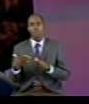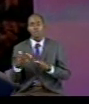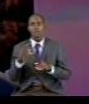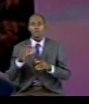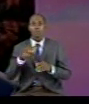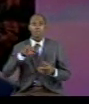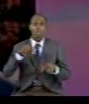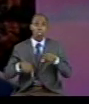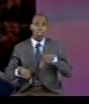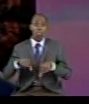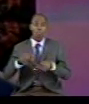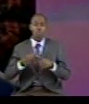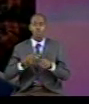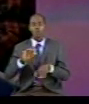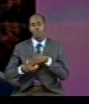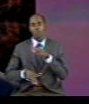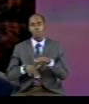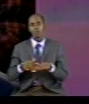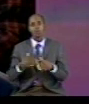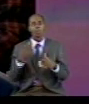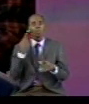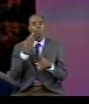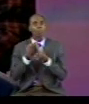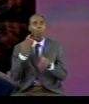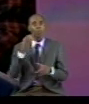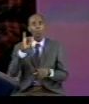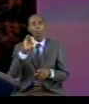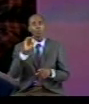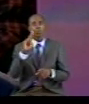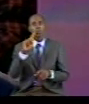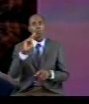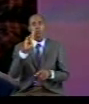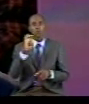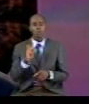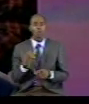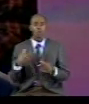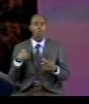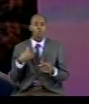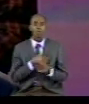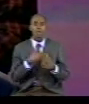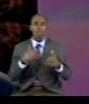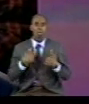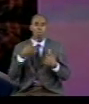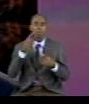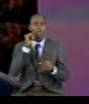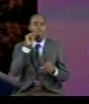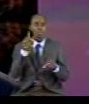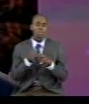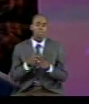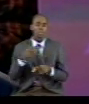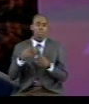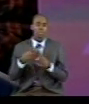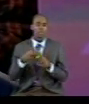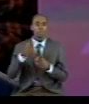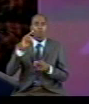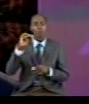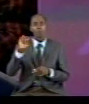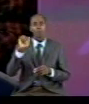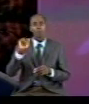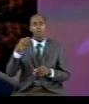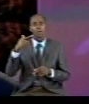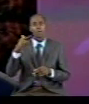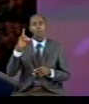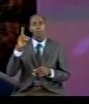begin from YouTube, where we have Sister Magdalene Besson, who testified that she is grateful to